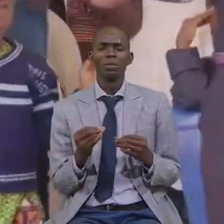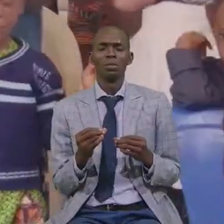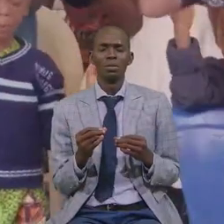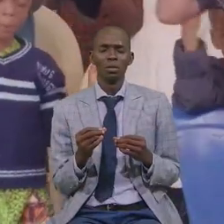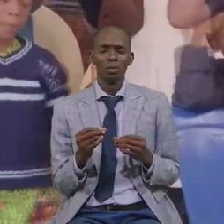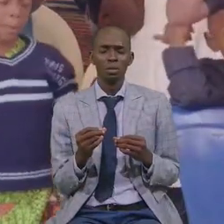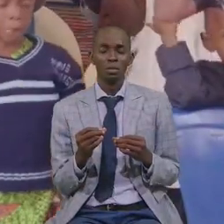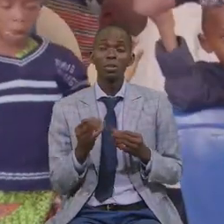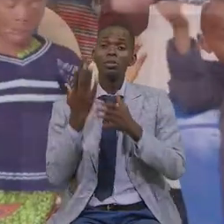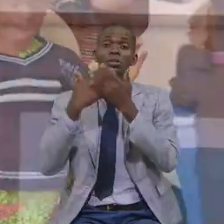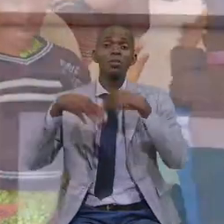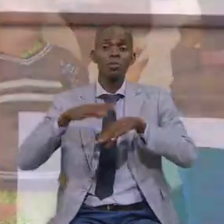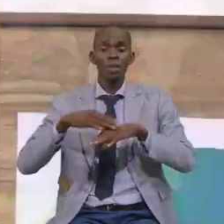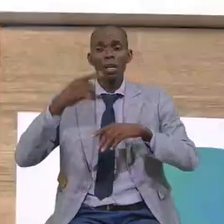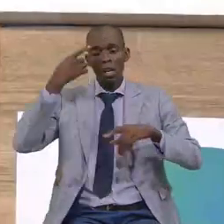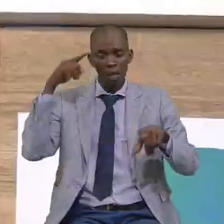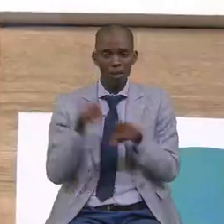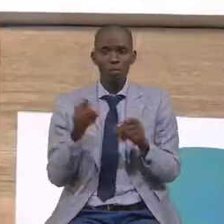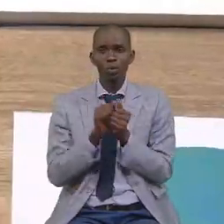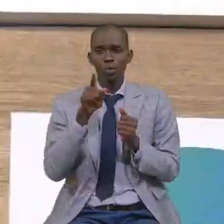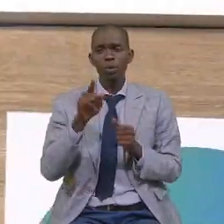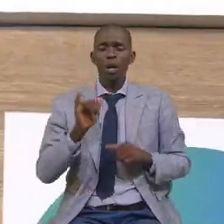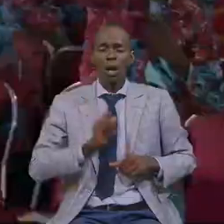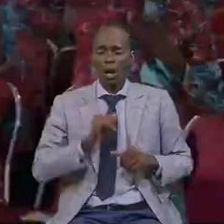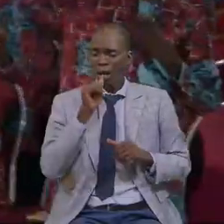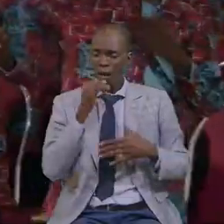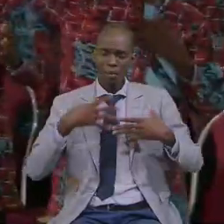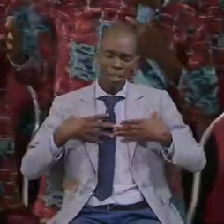Heaven has confirmed it. I am healed.